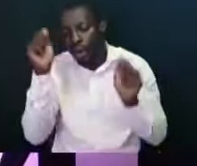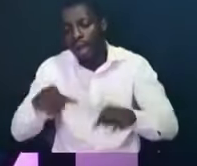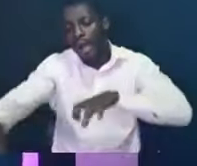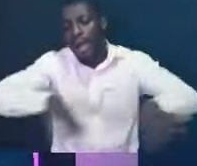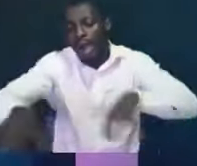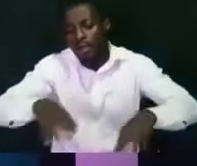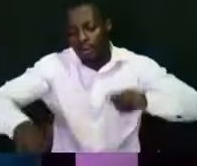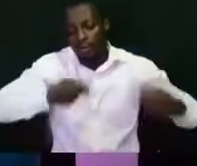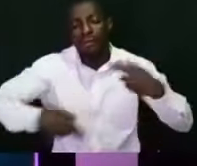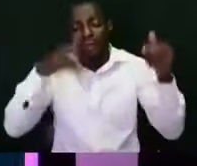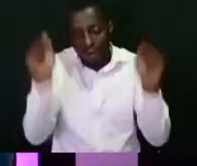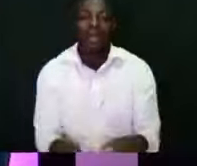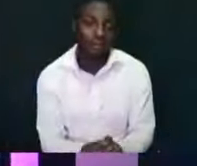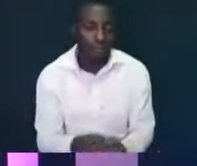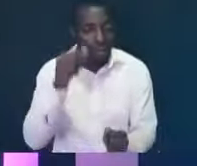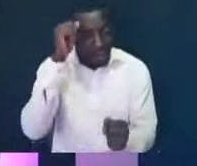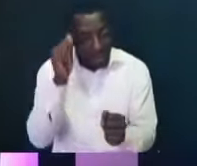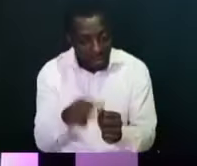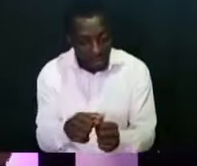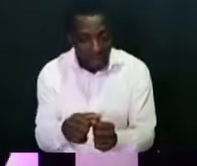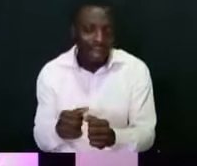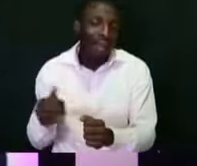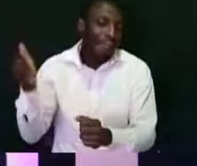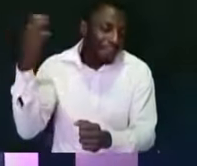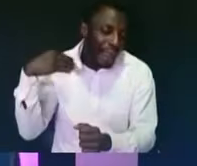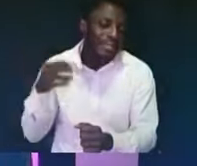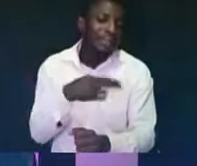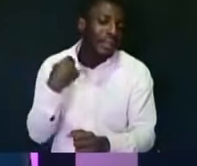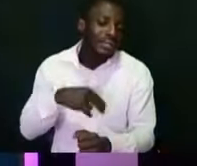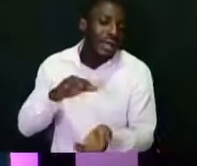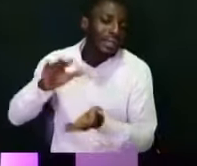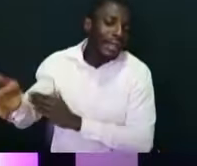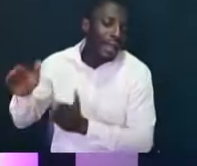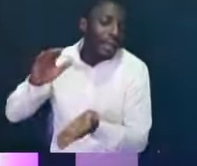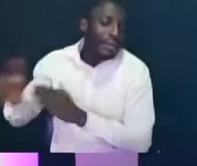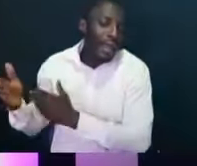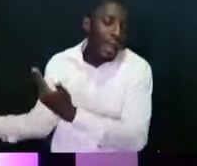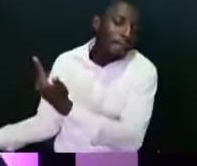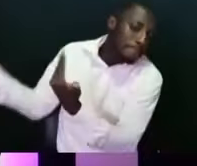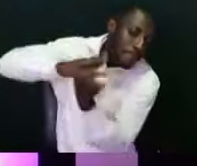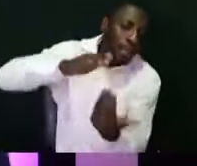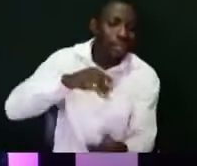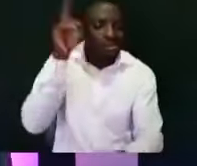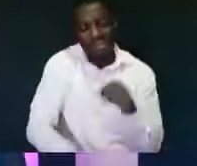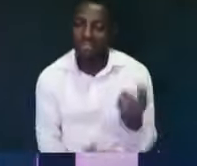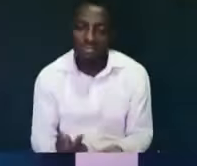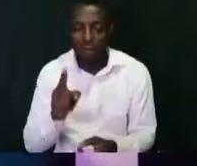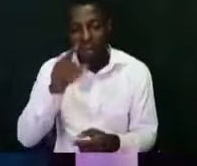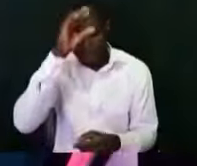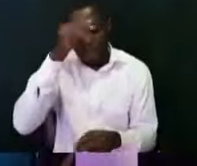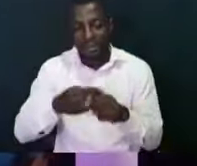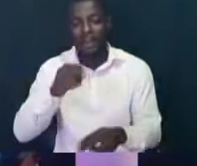not come back Wesley will not come back Graham is